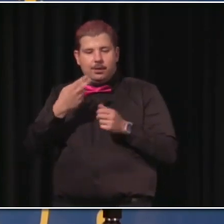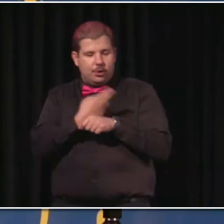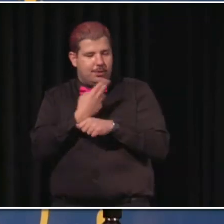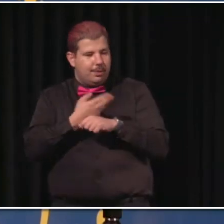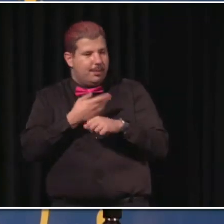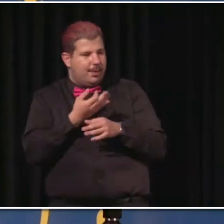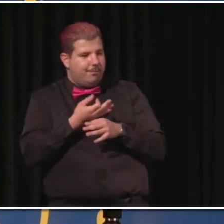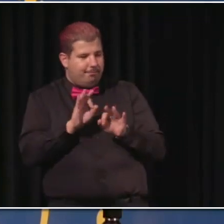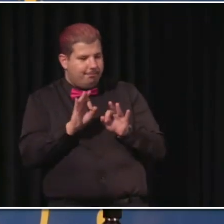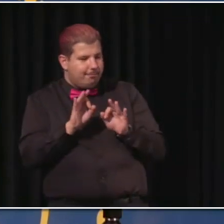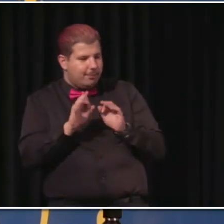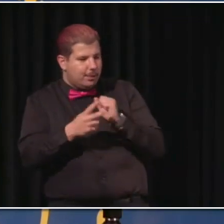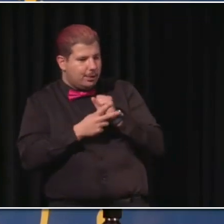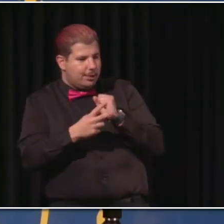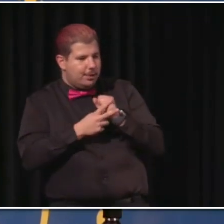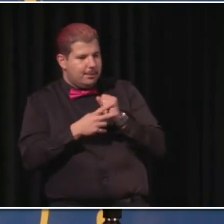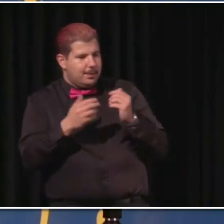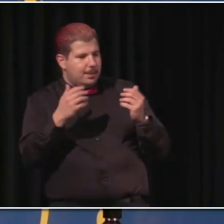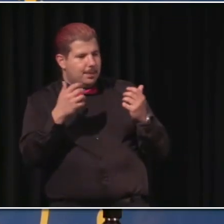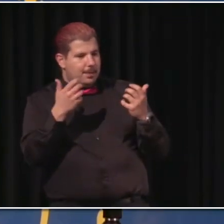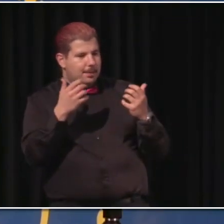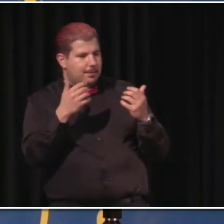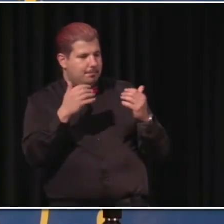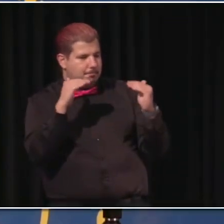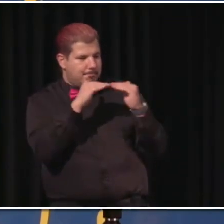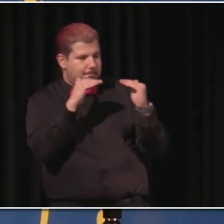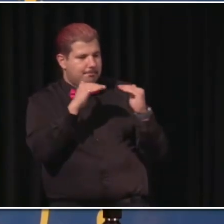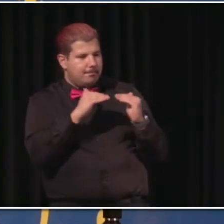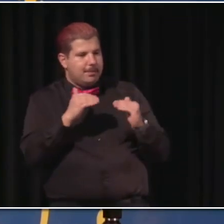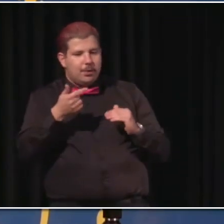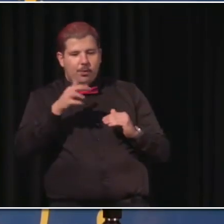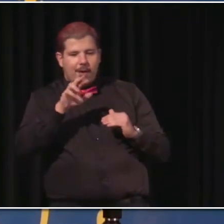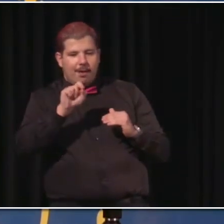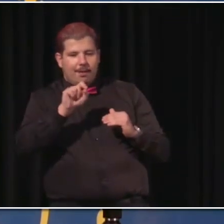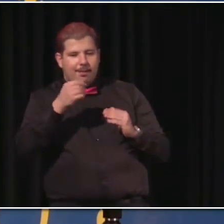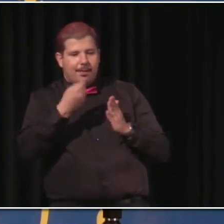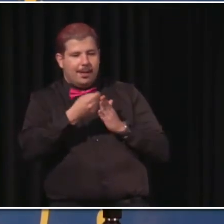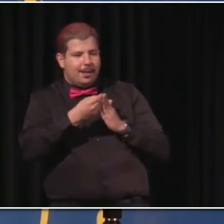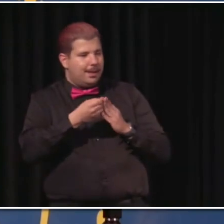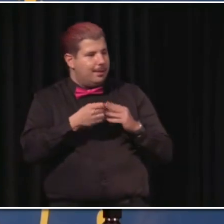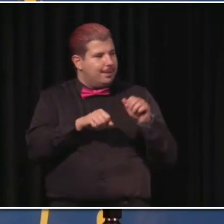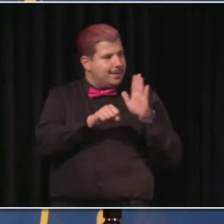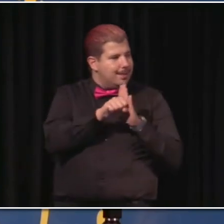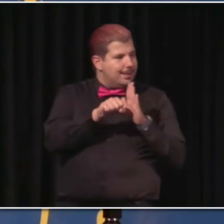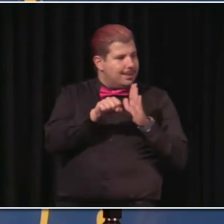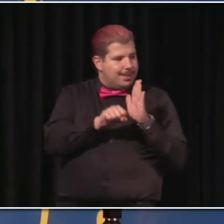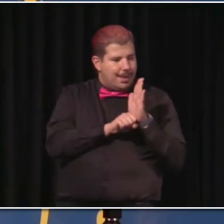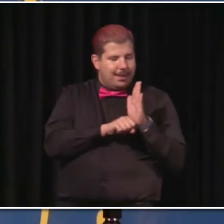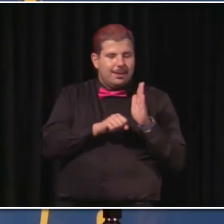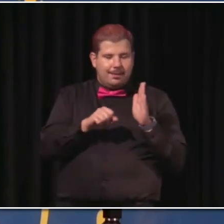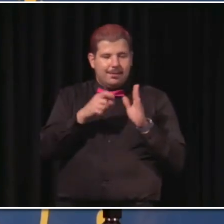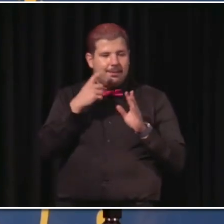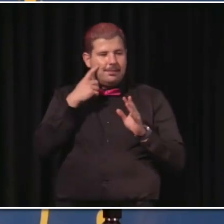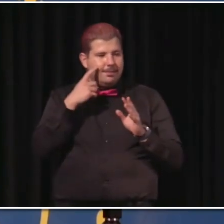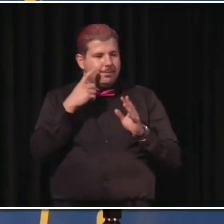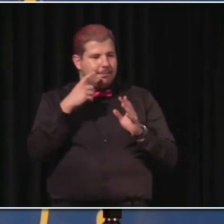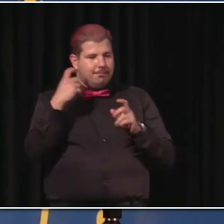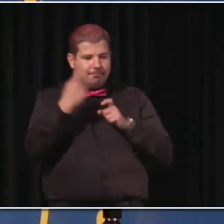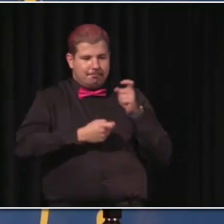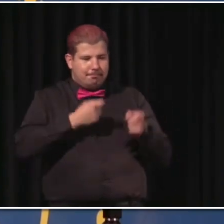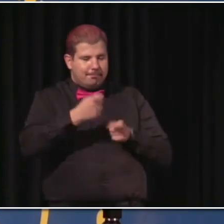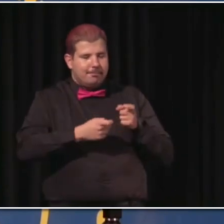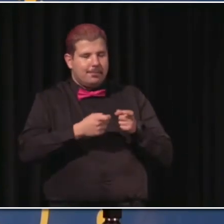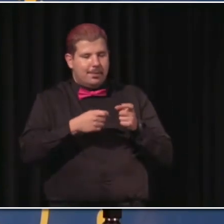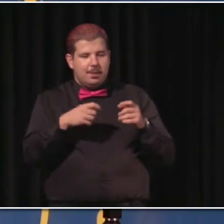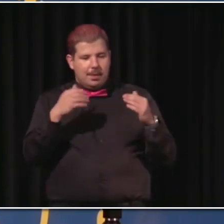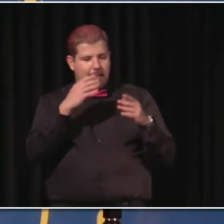to match every grant dollar spent by the state or philanthropy to protect our communities from